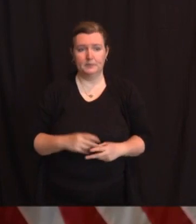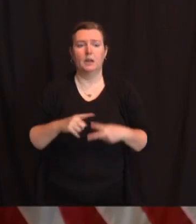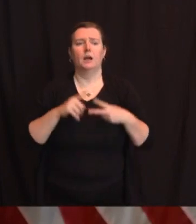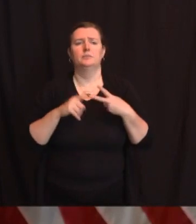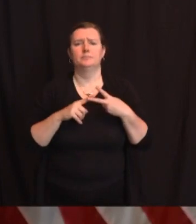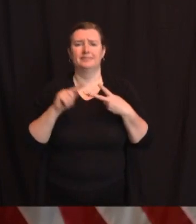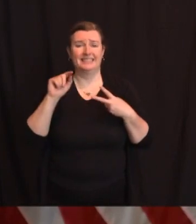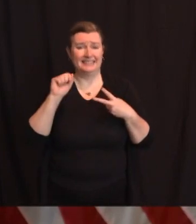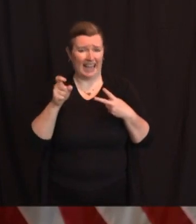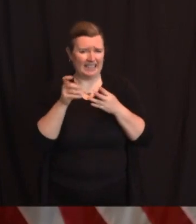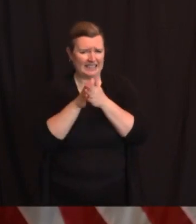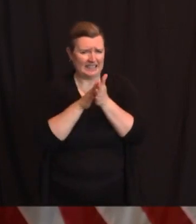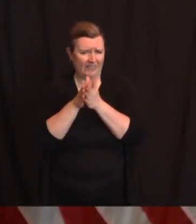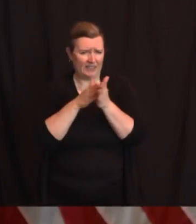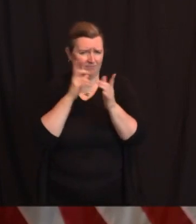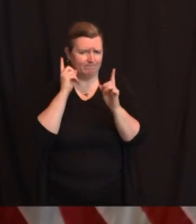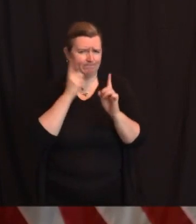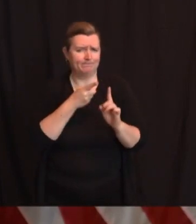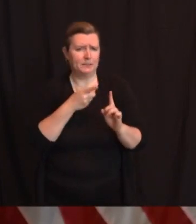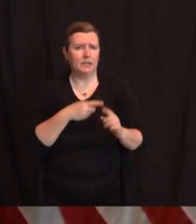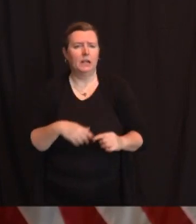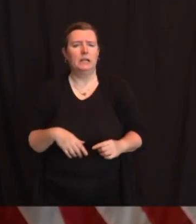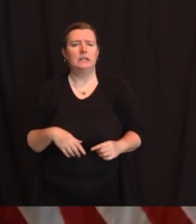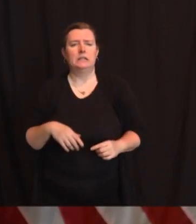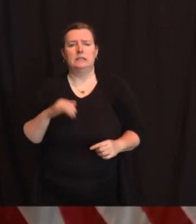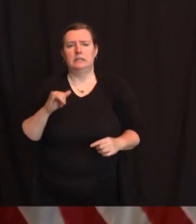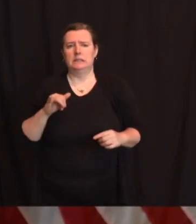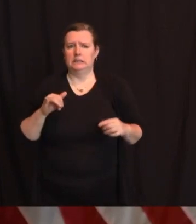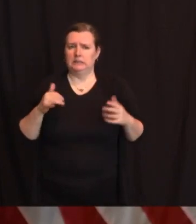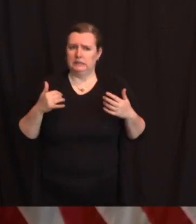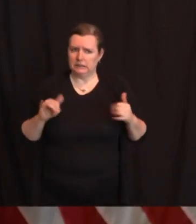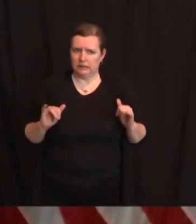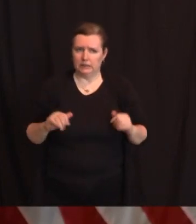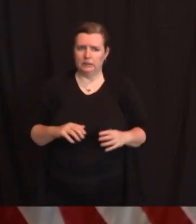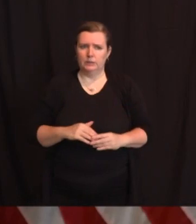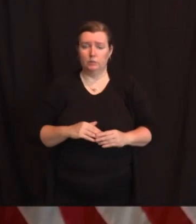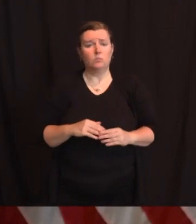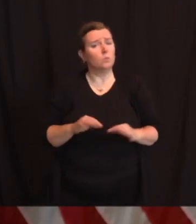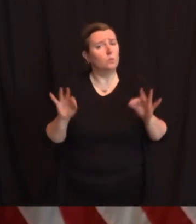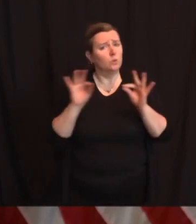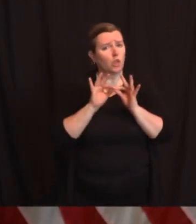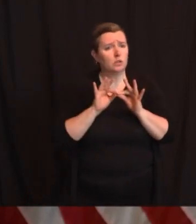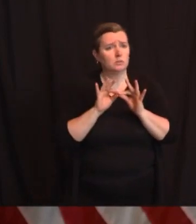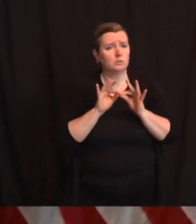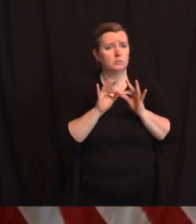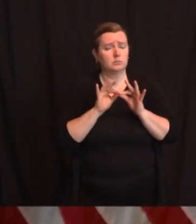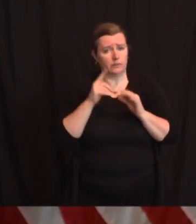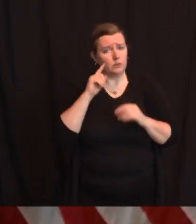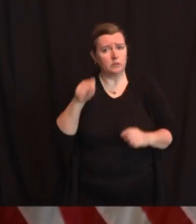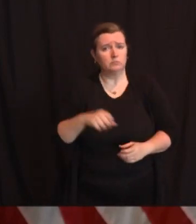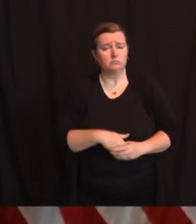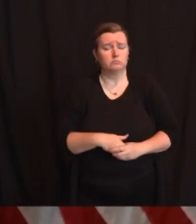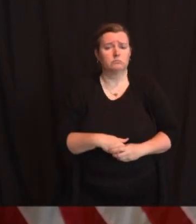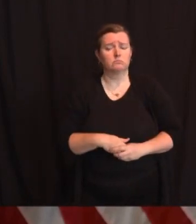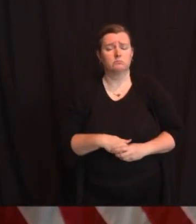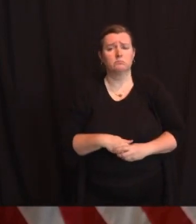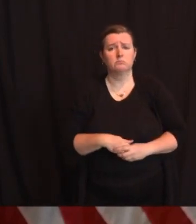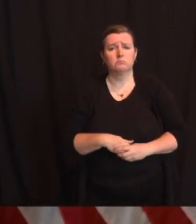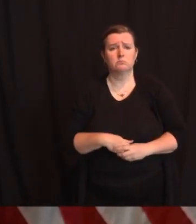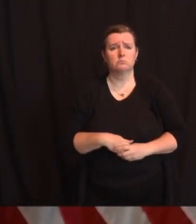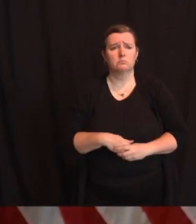not patting myself on the back because it's a team effort. I think that it's a package of really smart incentives, and in